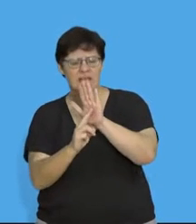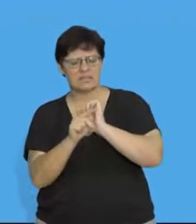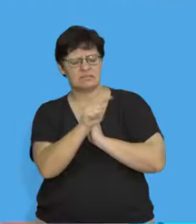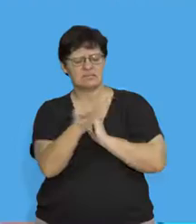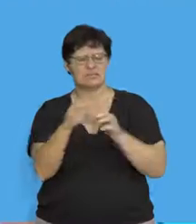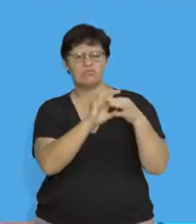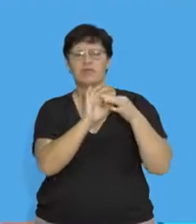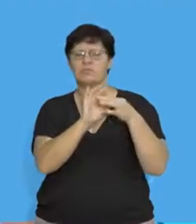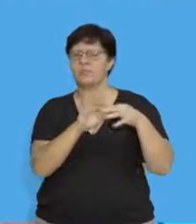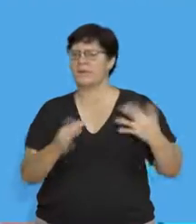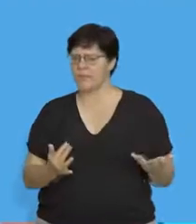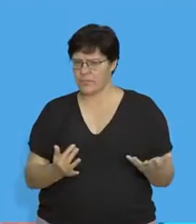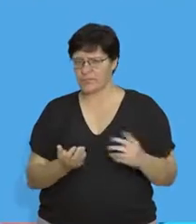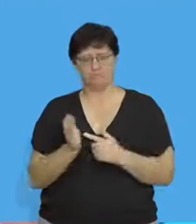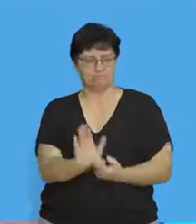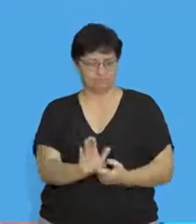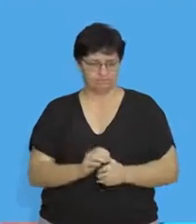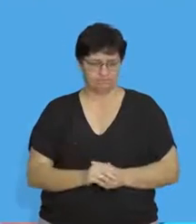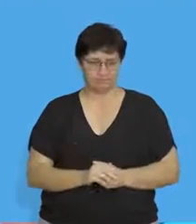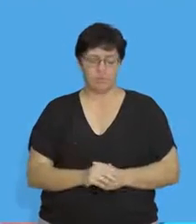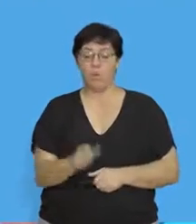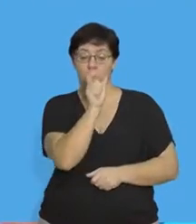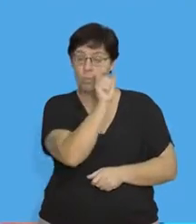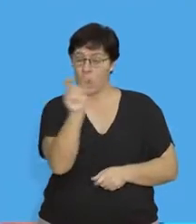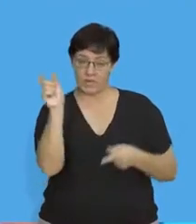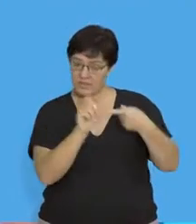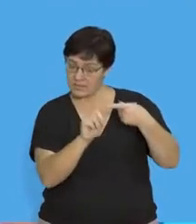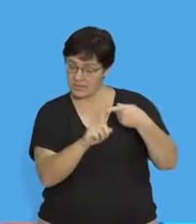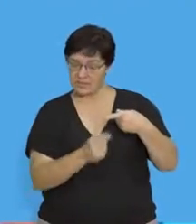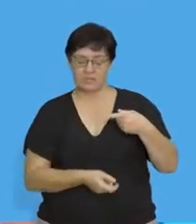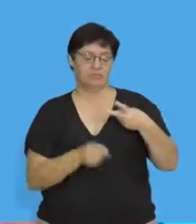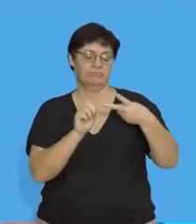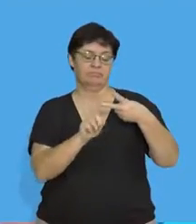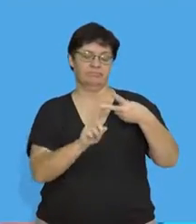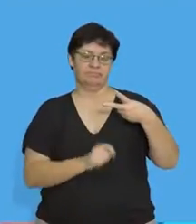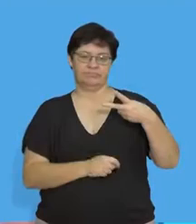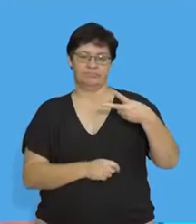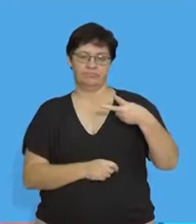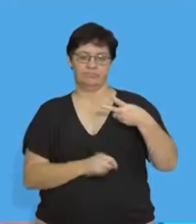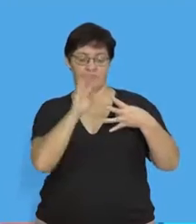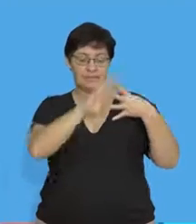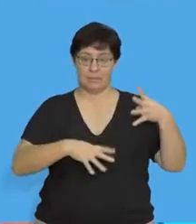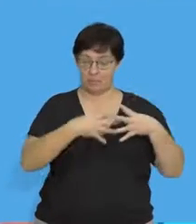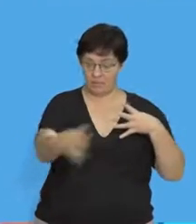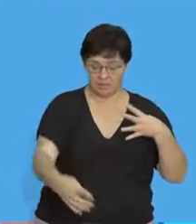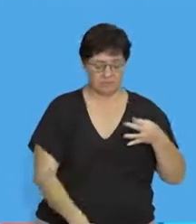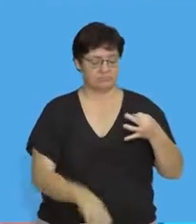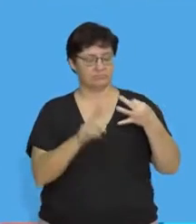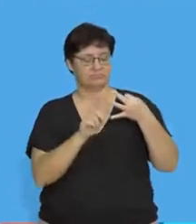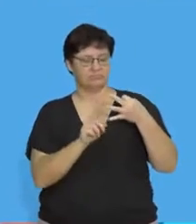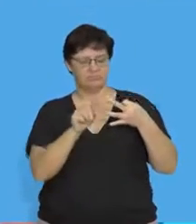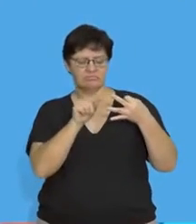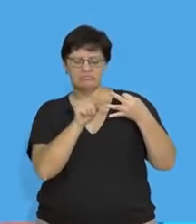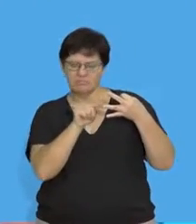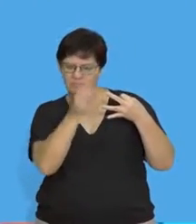relationships. We can use words to represent the relationship. We can use a table, and we can analyze